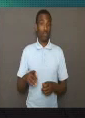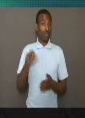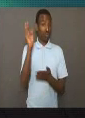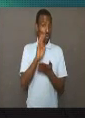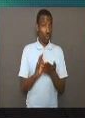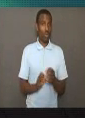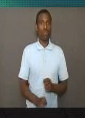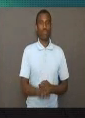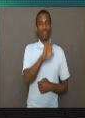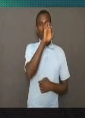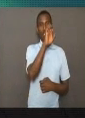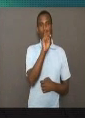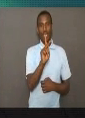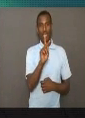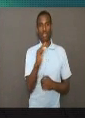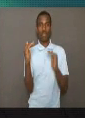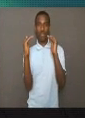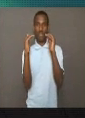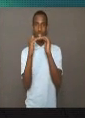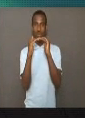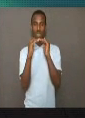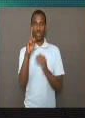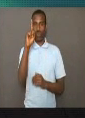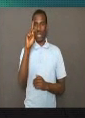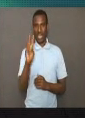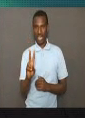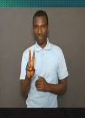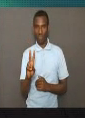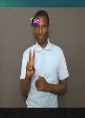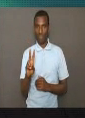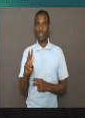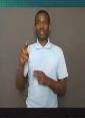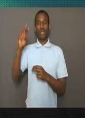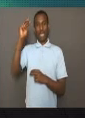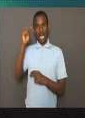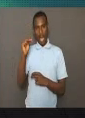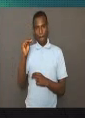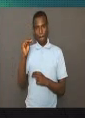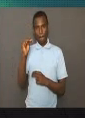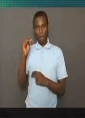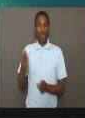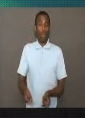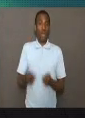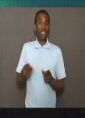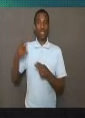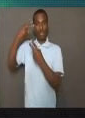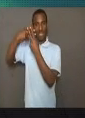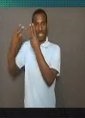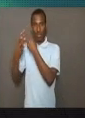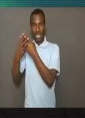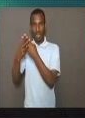equals 1/2 the product of mass multiplied